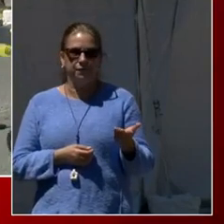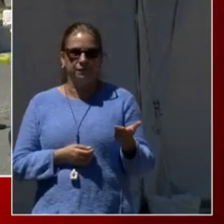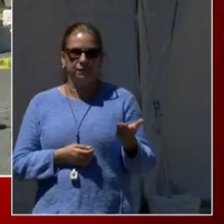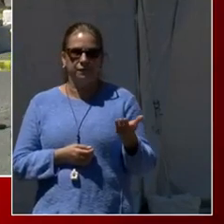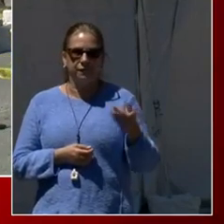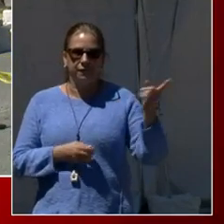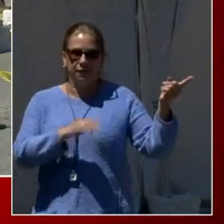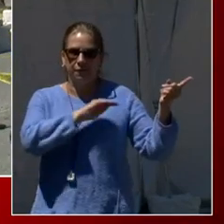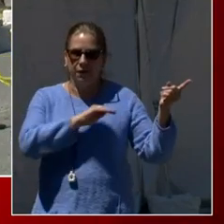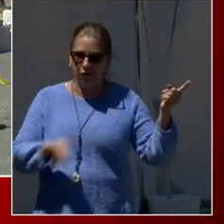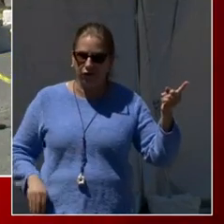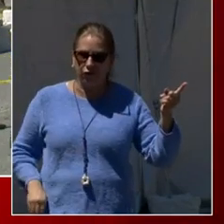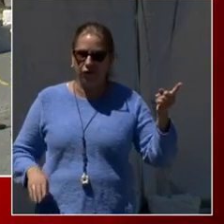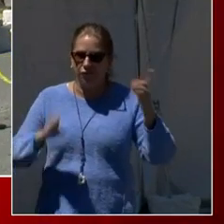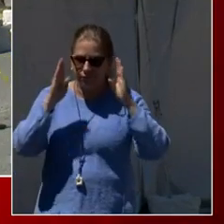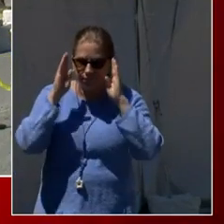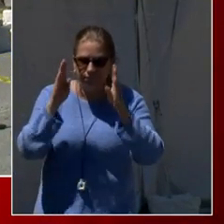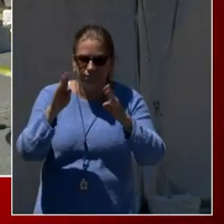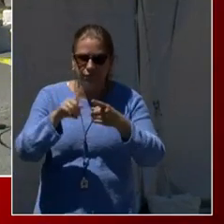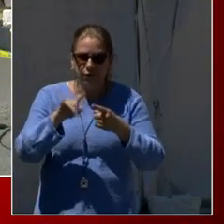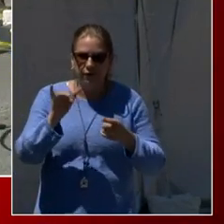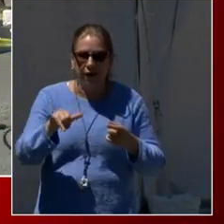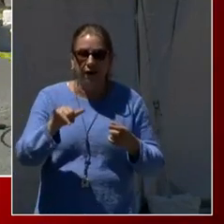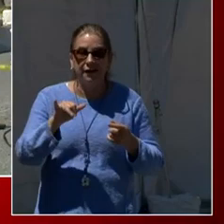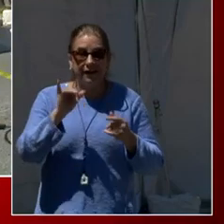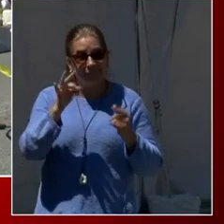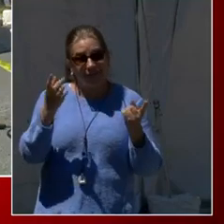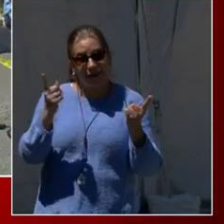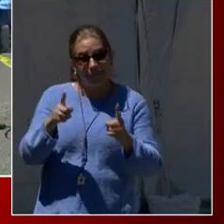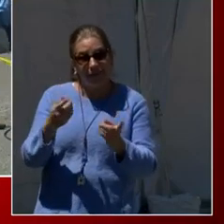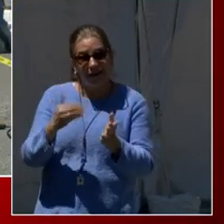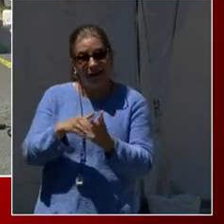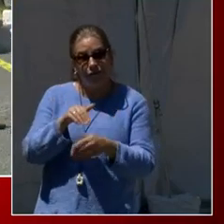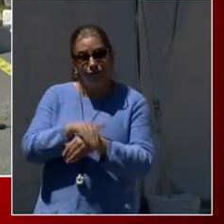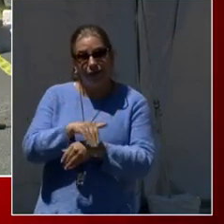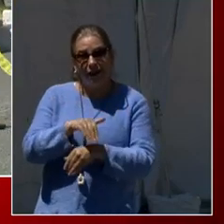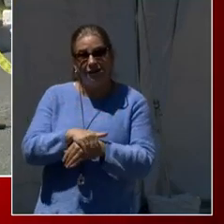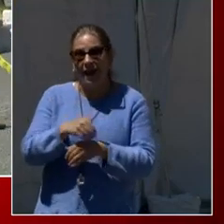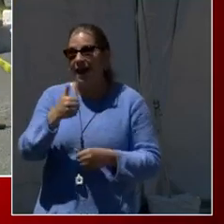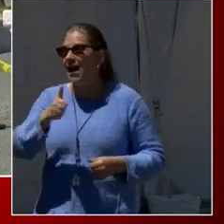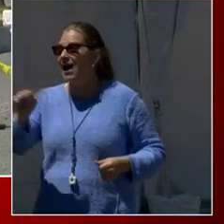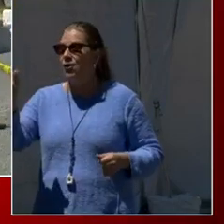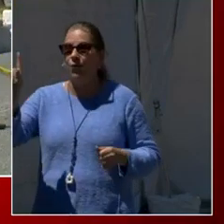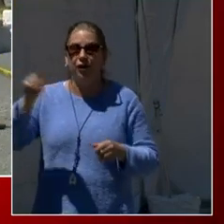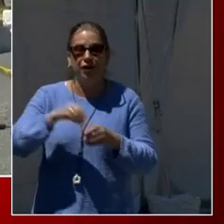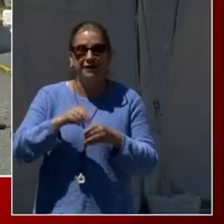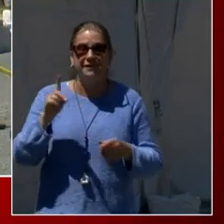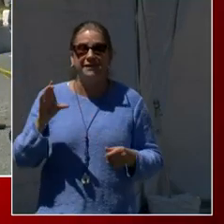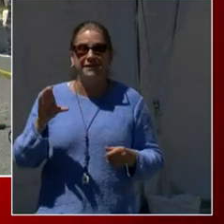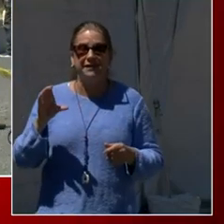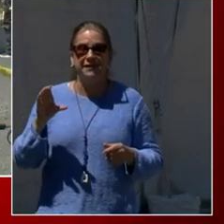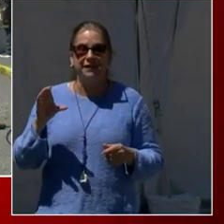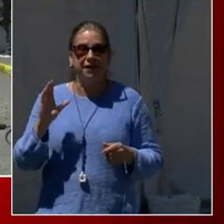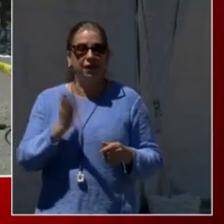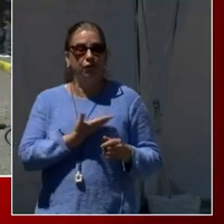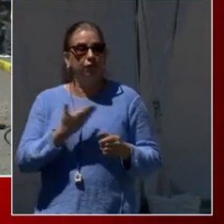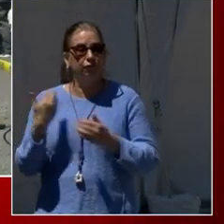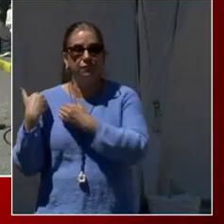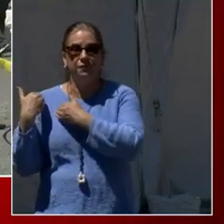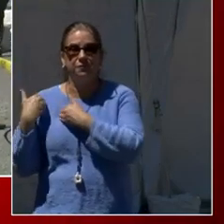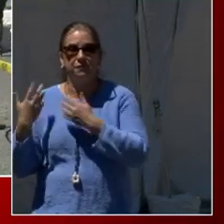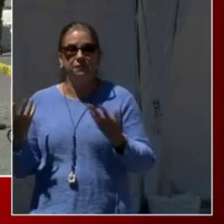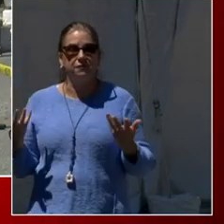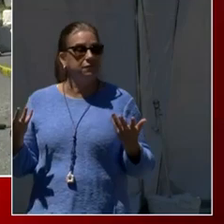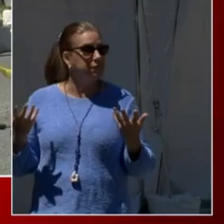We are, if something happens tonight, in any part of this city, our responsibility, if it's a crime, is to get there as quickly as